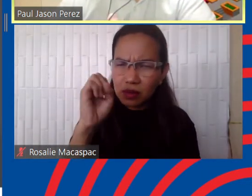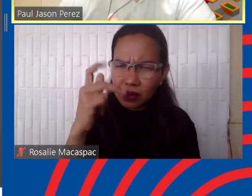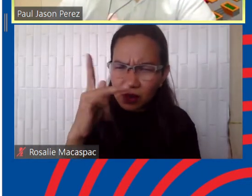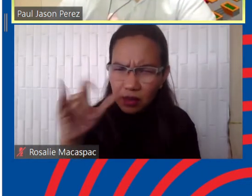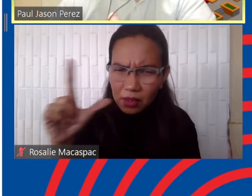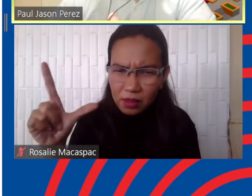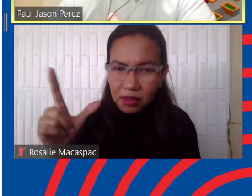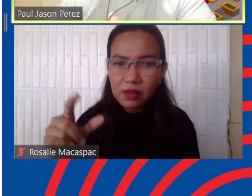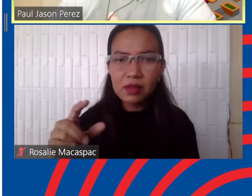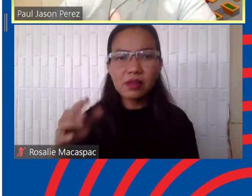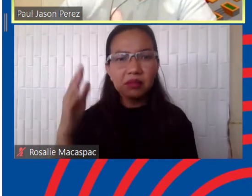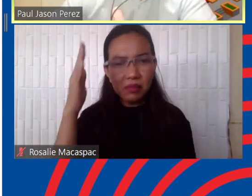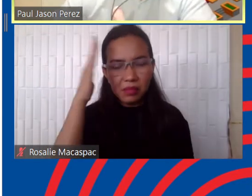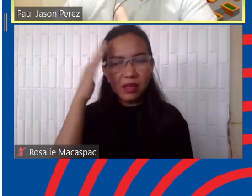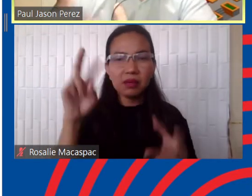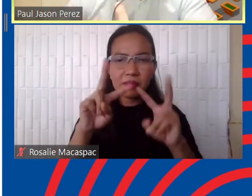determine